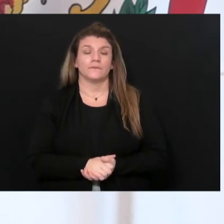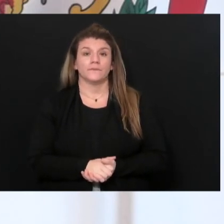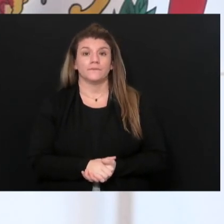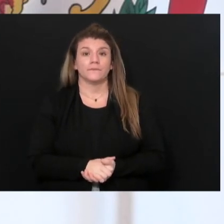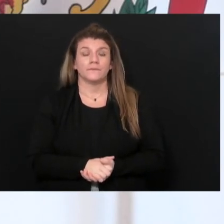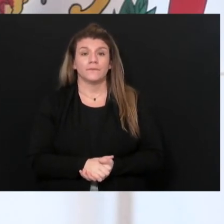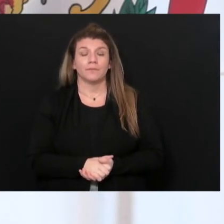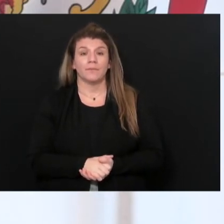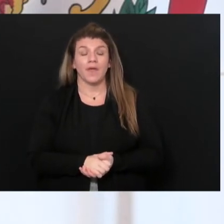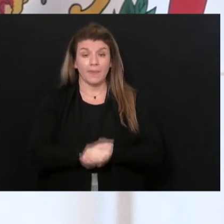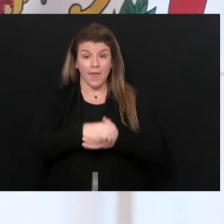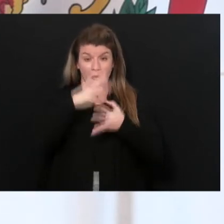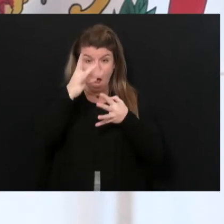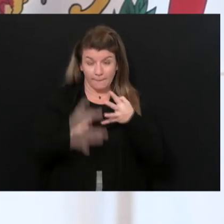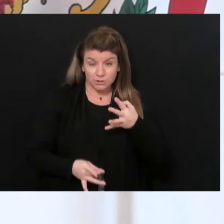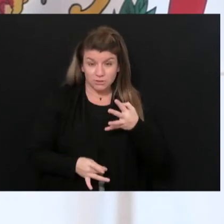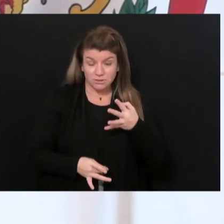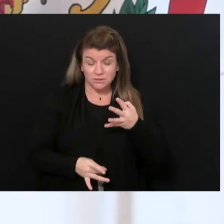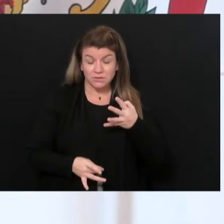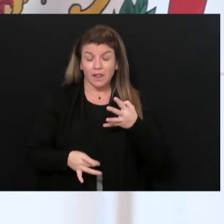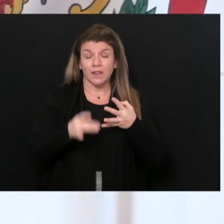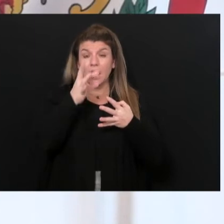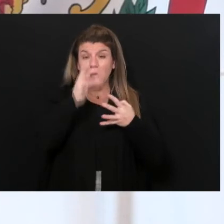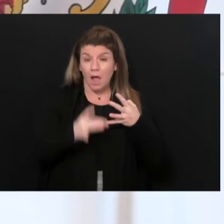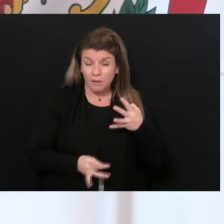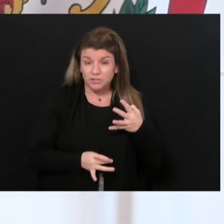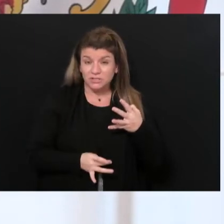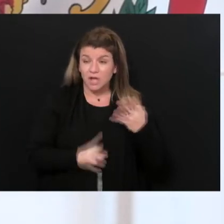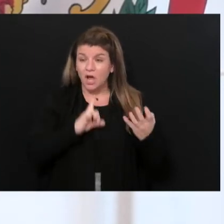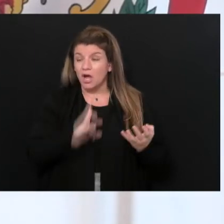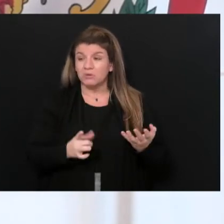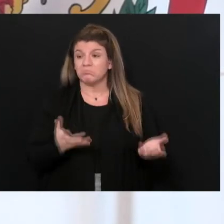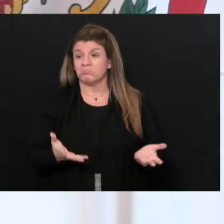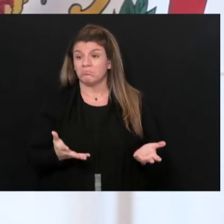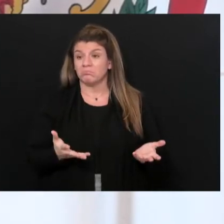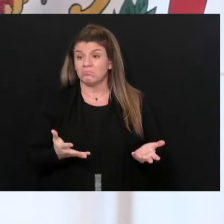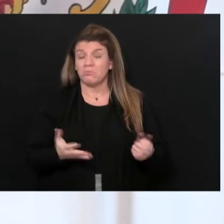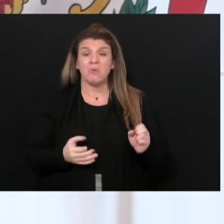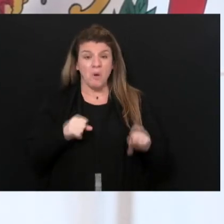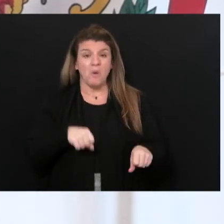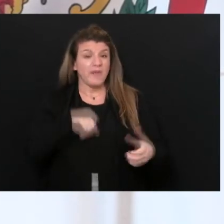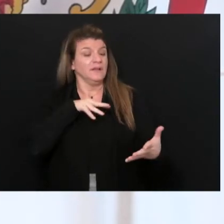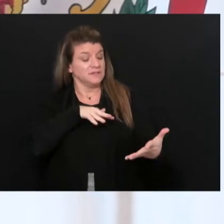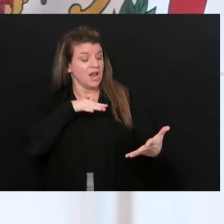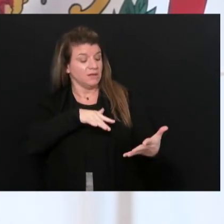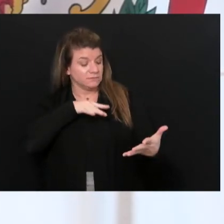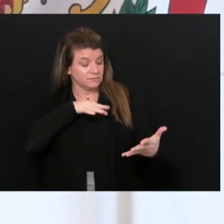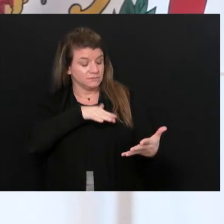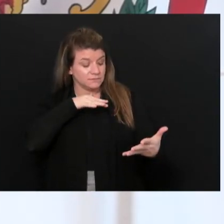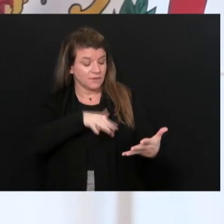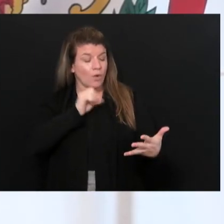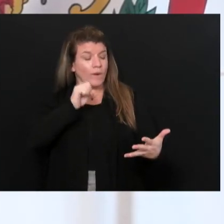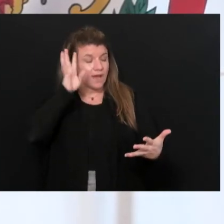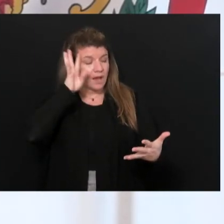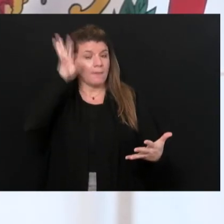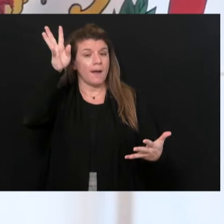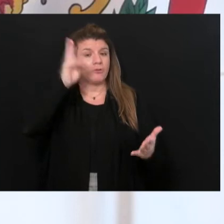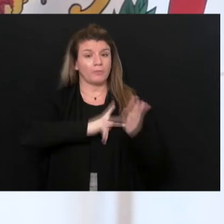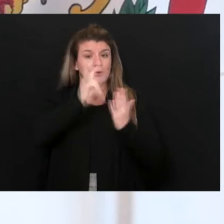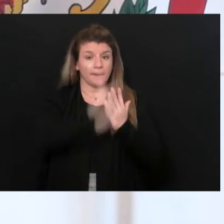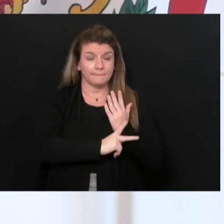the options are, well, we can study this and we can come up with a